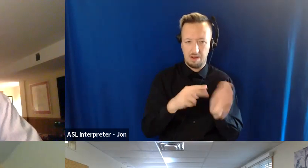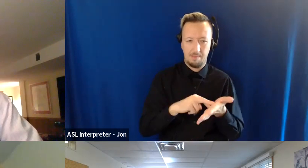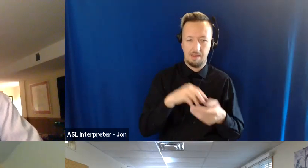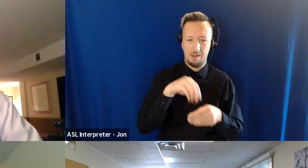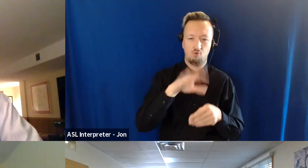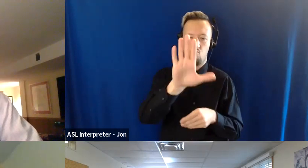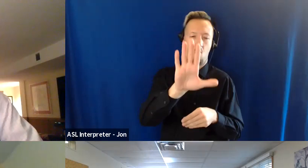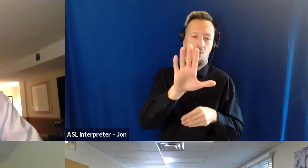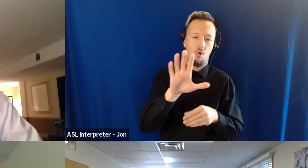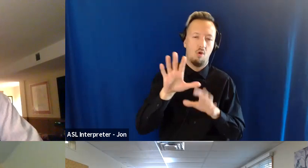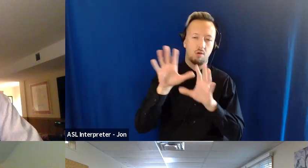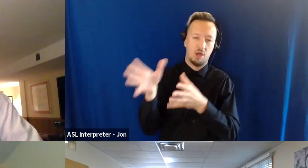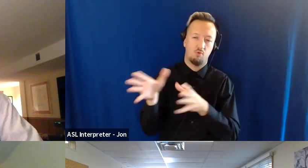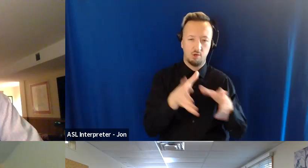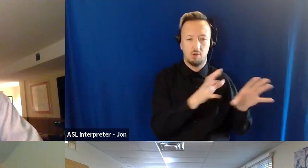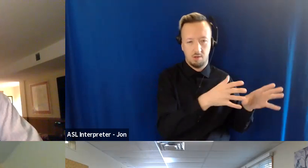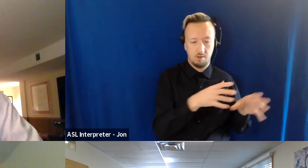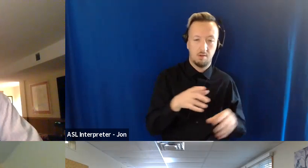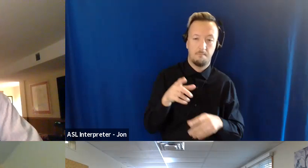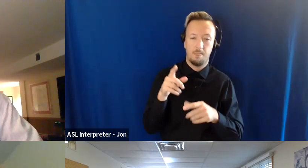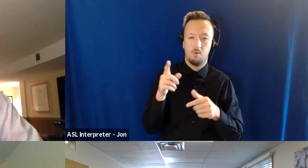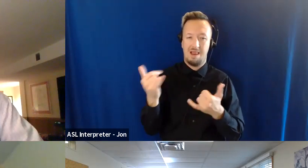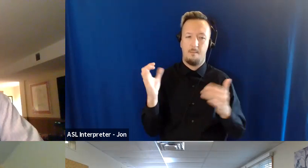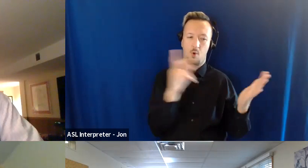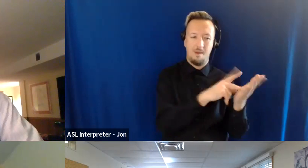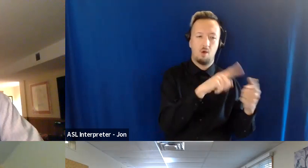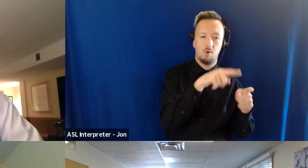And this time we're going to go back to the boomers.